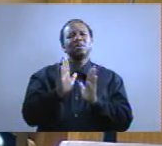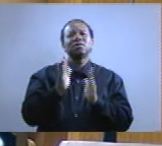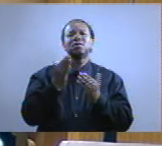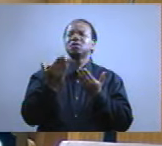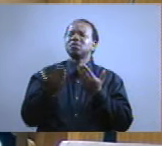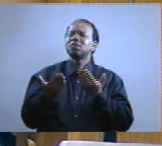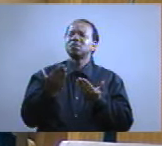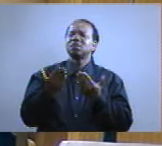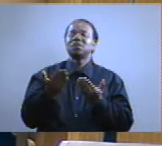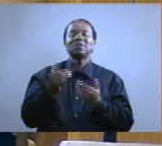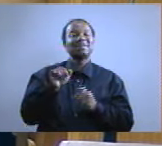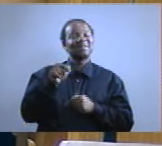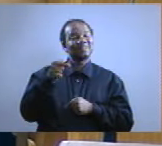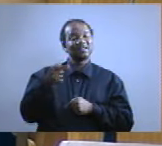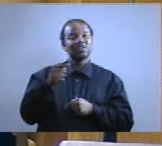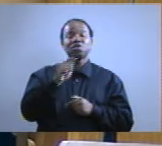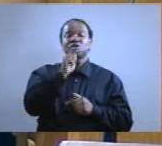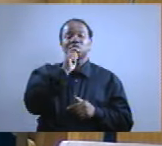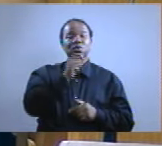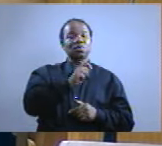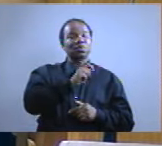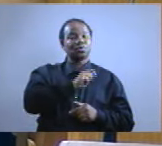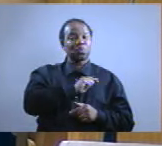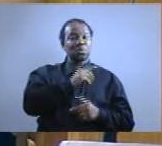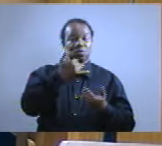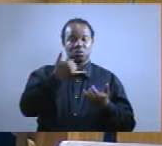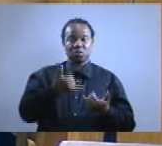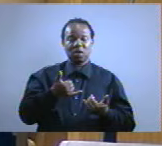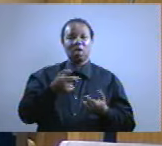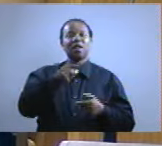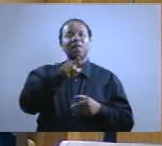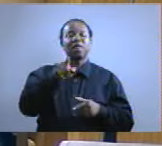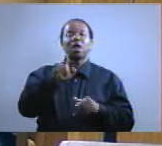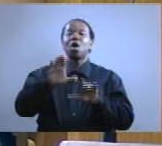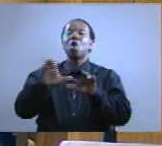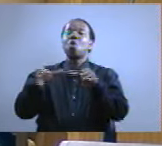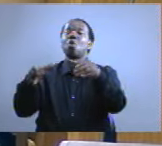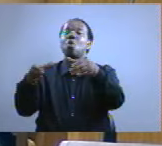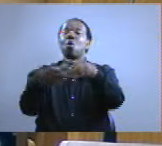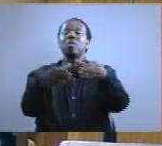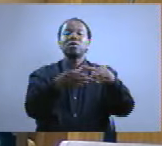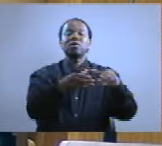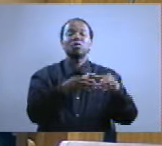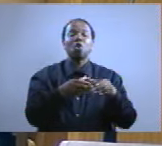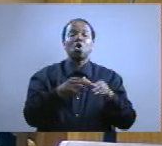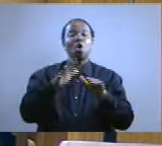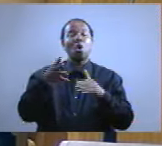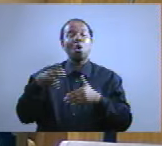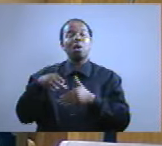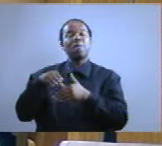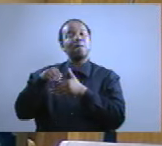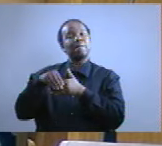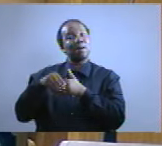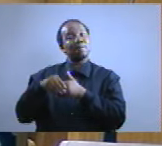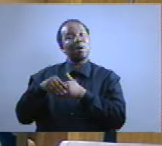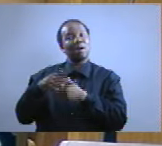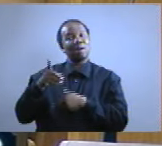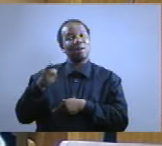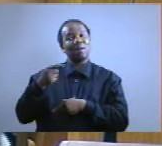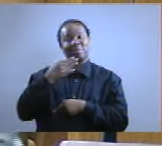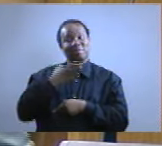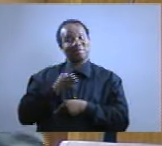whether it is true that there are committees that are sitting at this point in time, or the honorable member is possibly misleading the